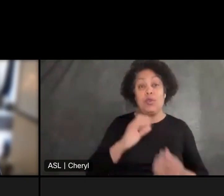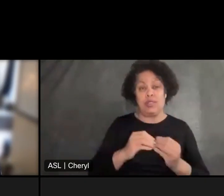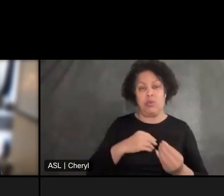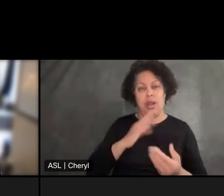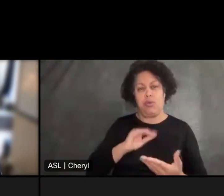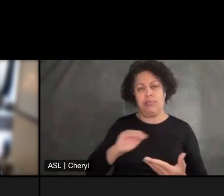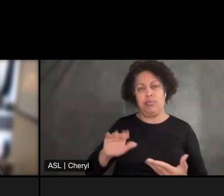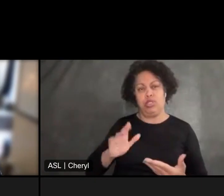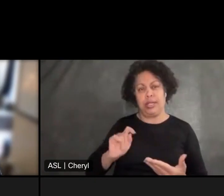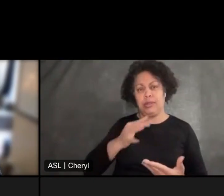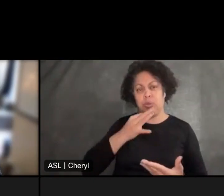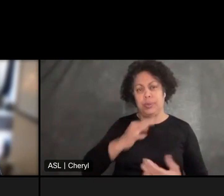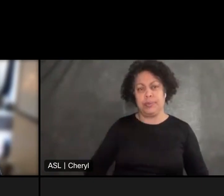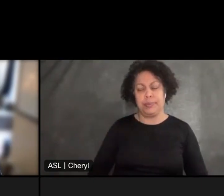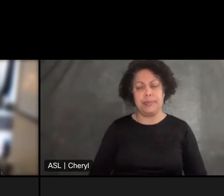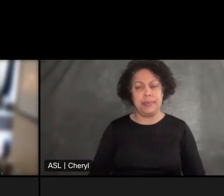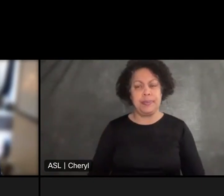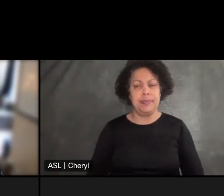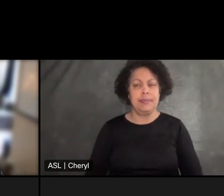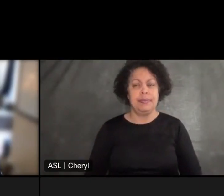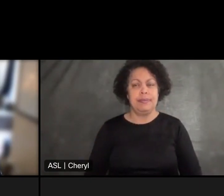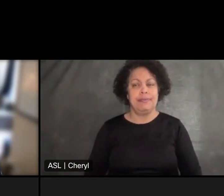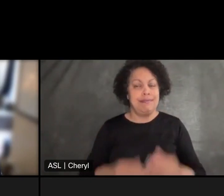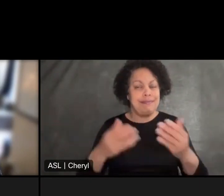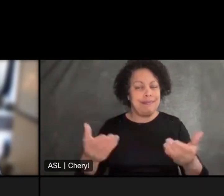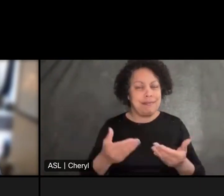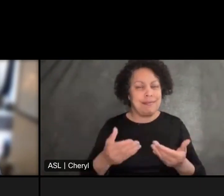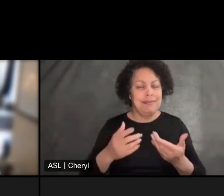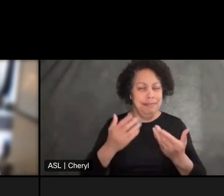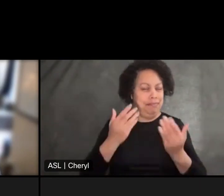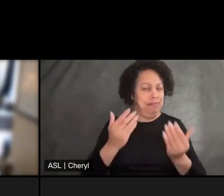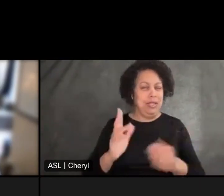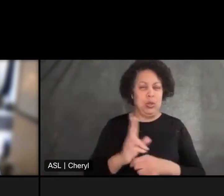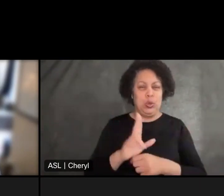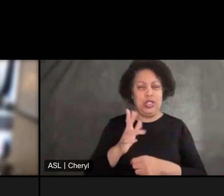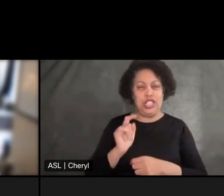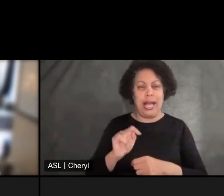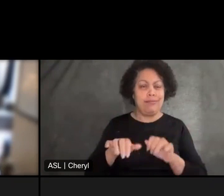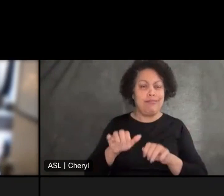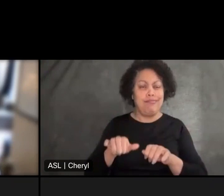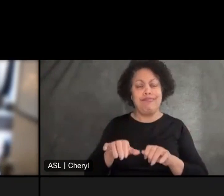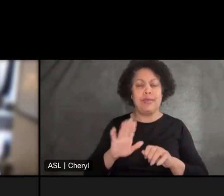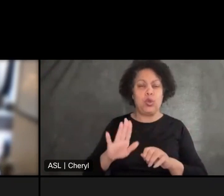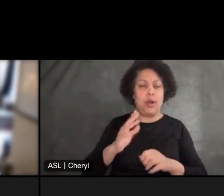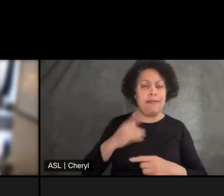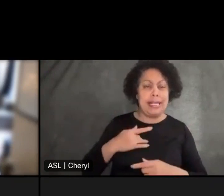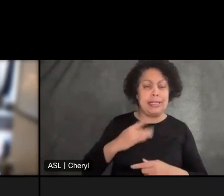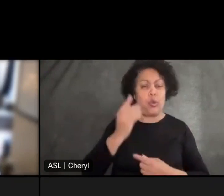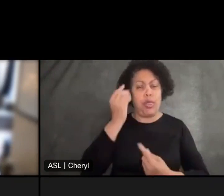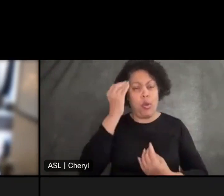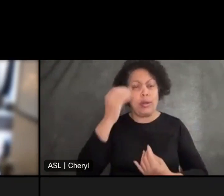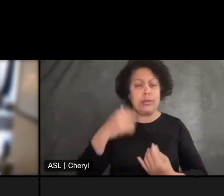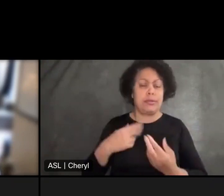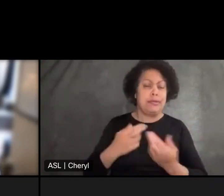shortly. We welcome you to use the chat feature to share thoughts, questions, and resources